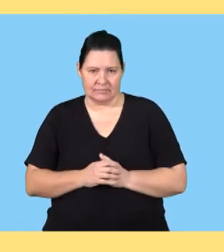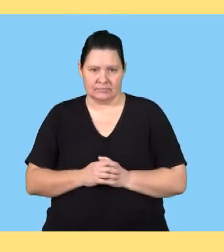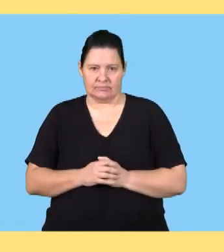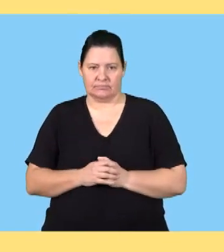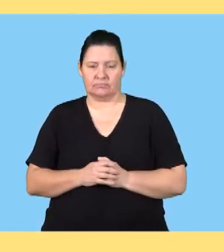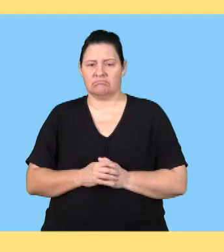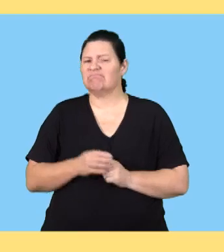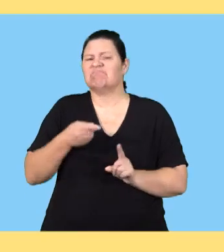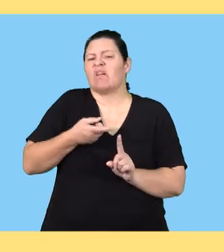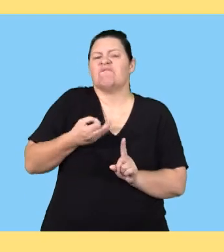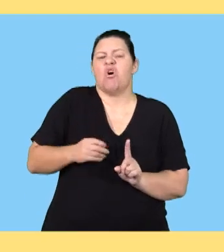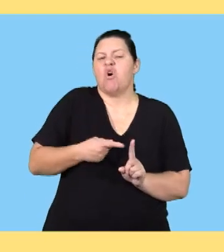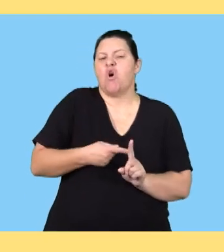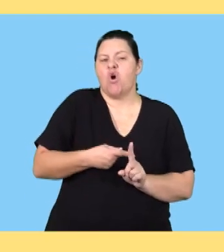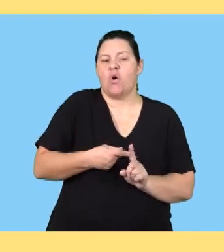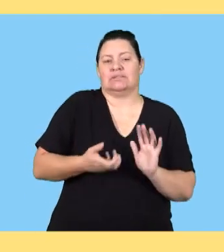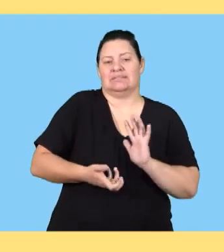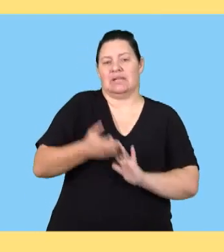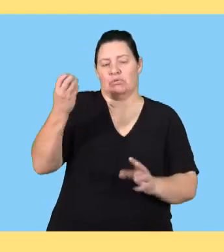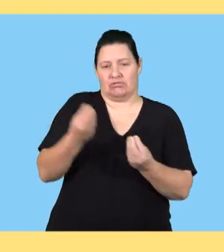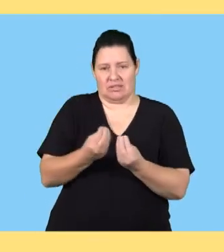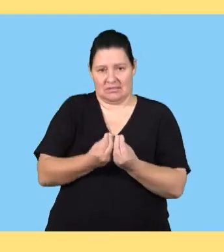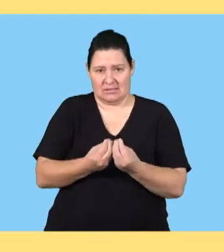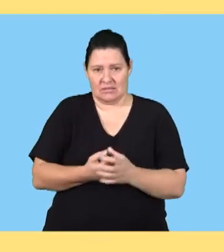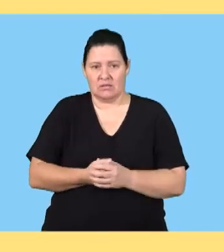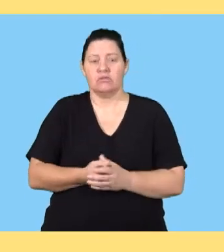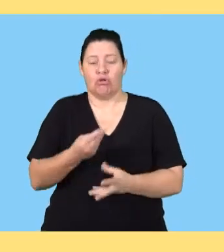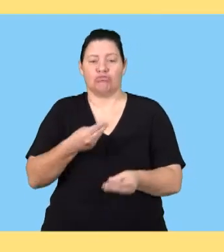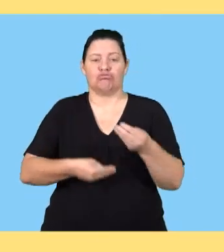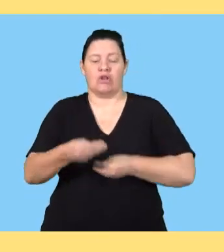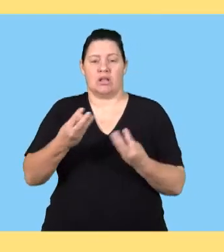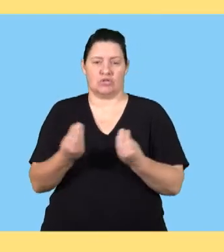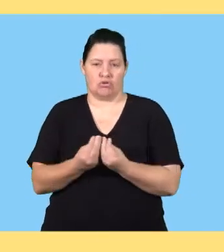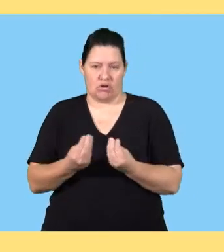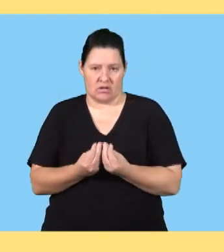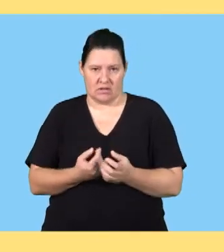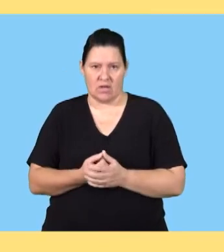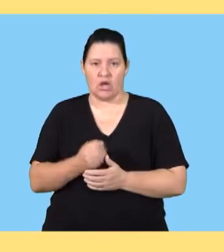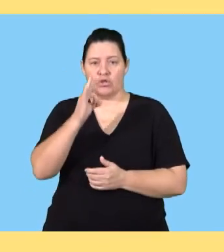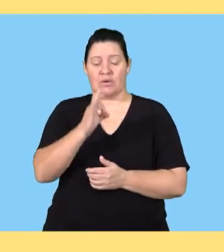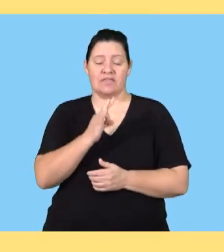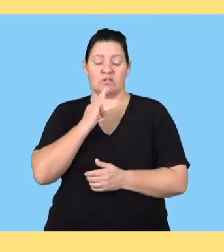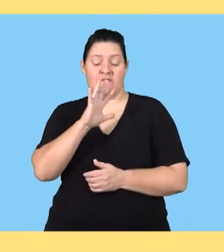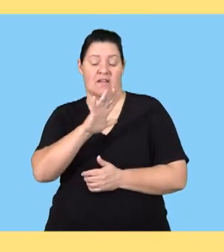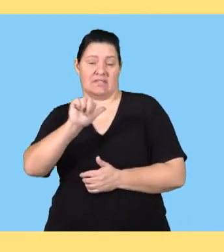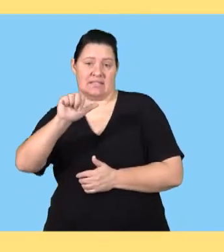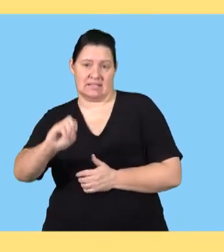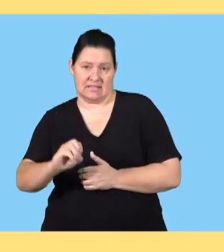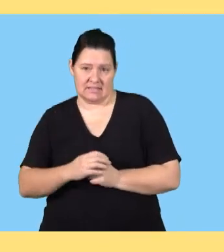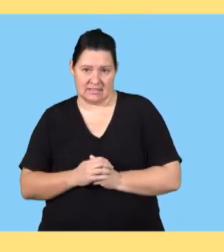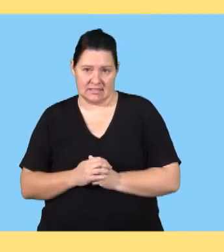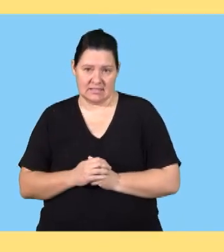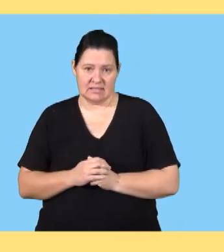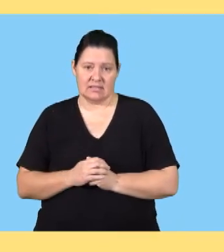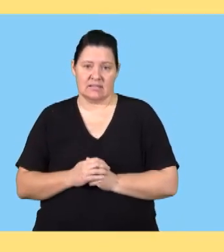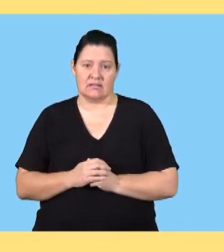3,560. What was that for? Damaged goods. So we're talking trading stock, 3,560.